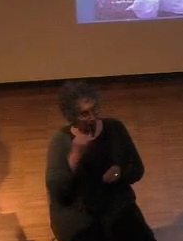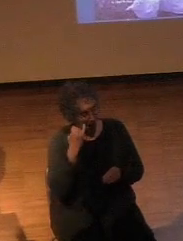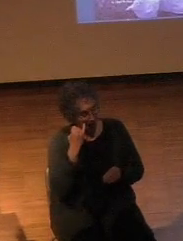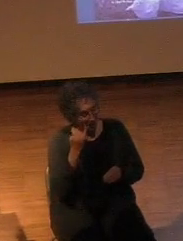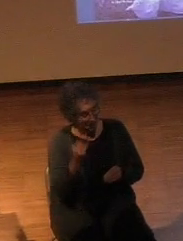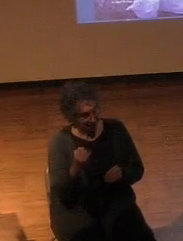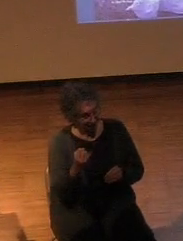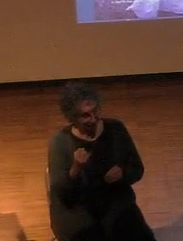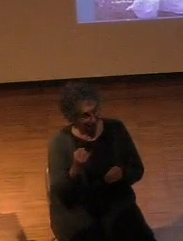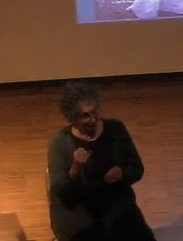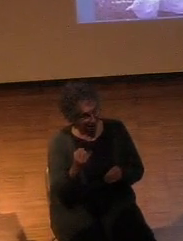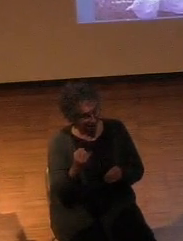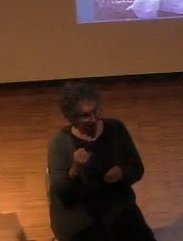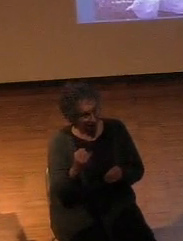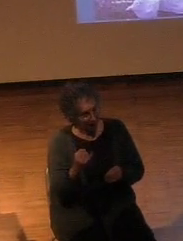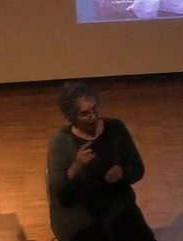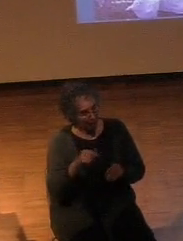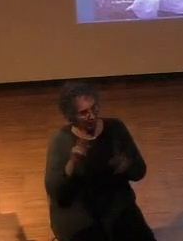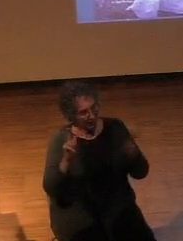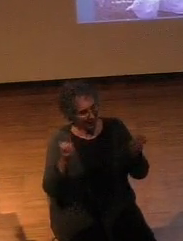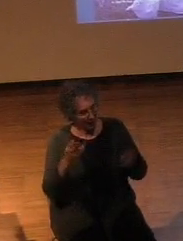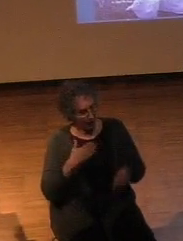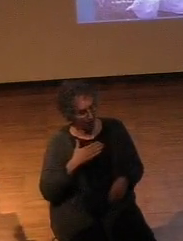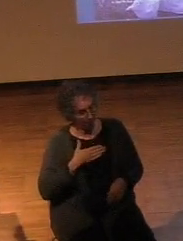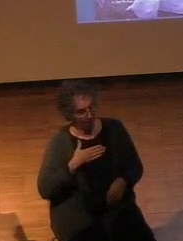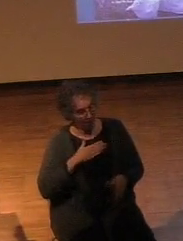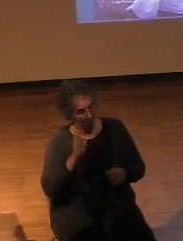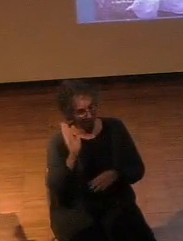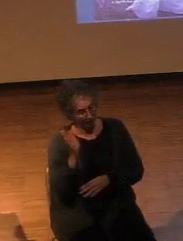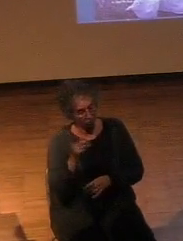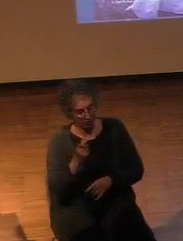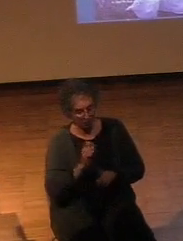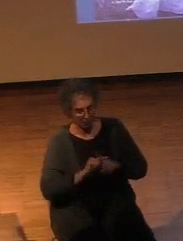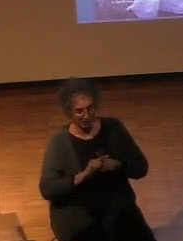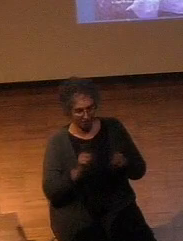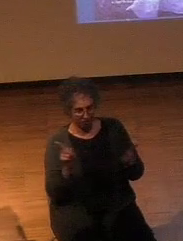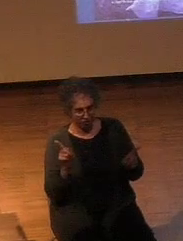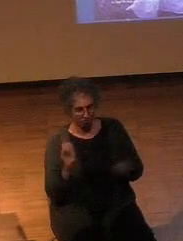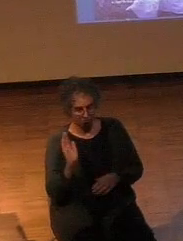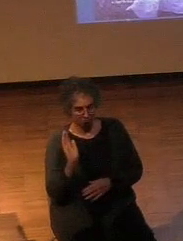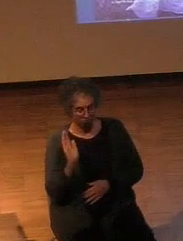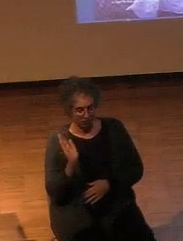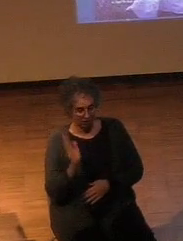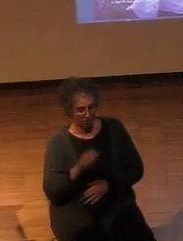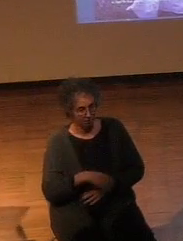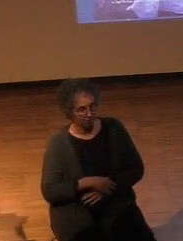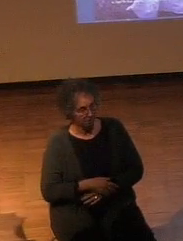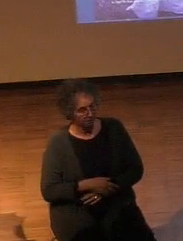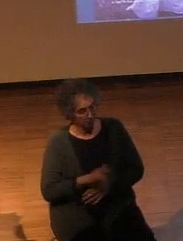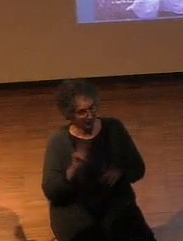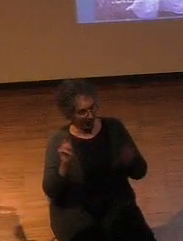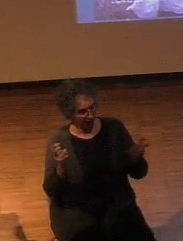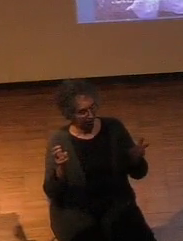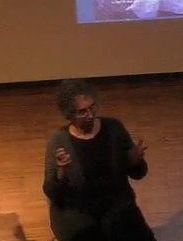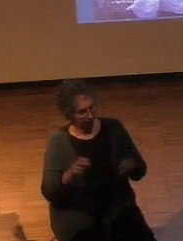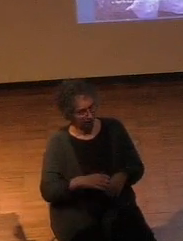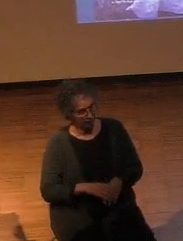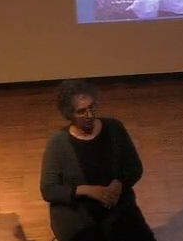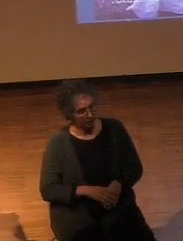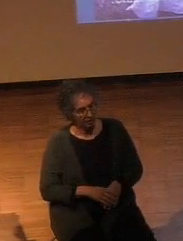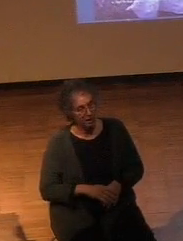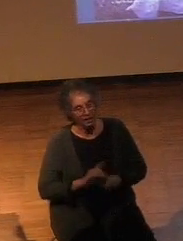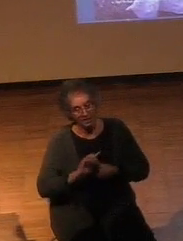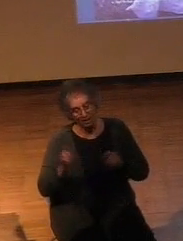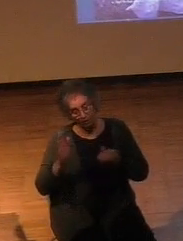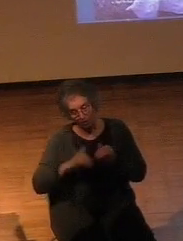insight into the title of my lecture, which is a little bit different than Professor B